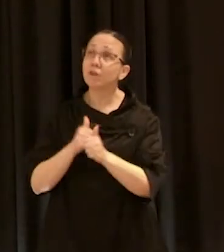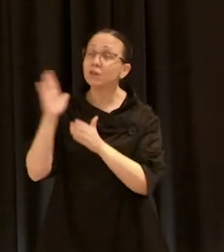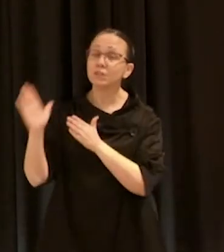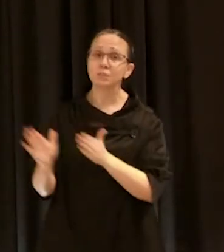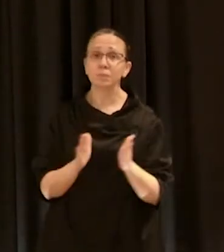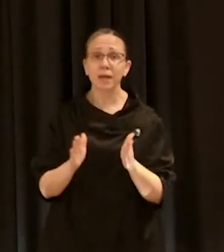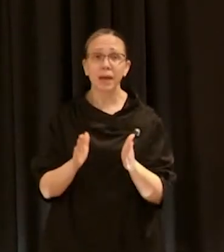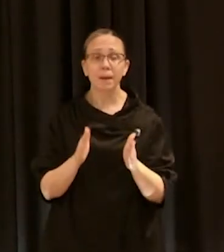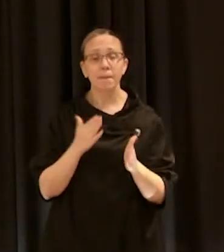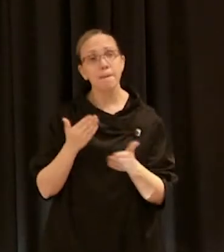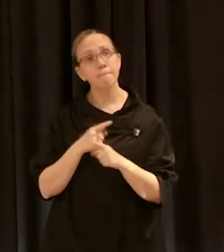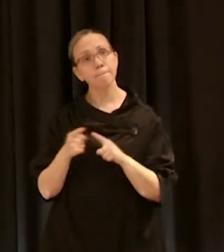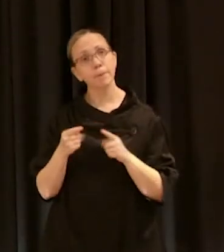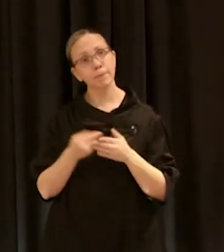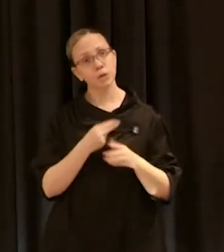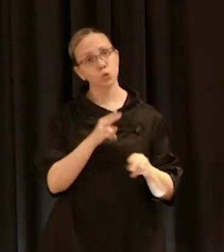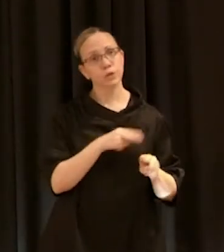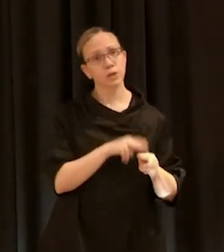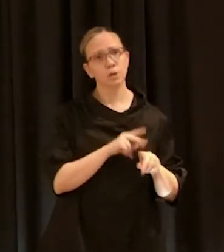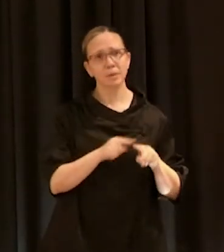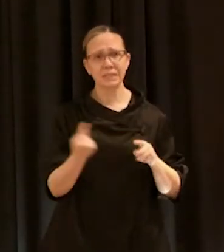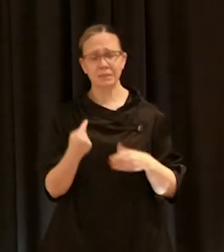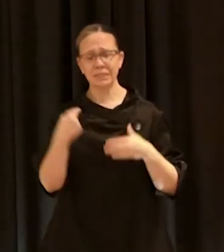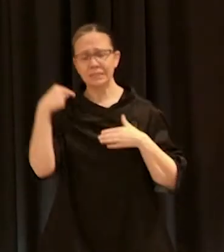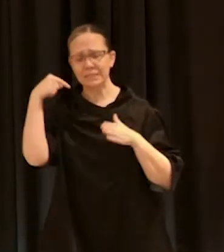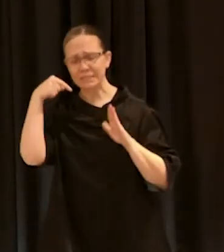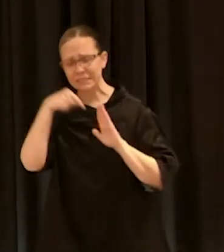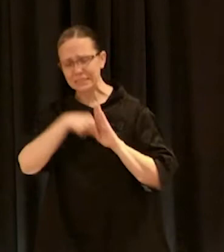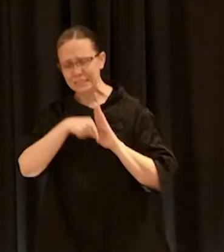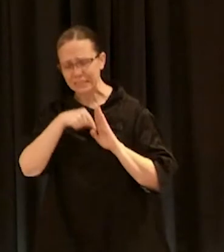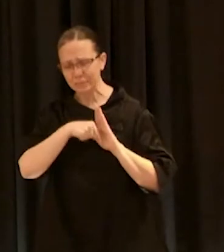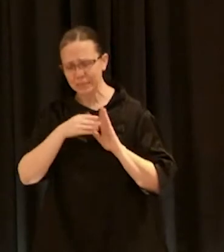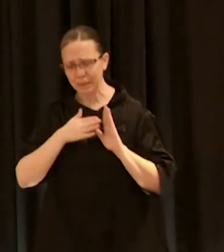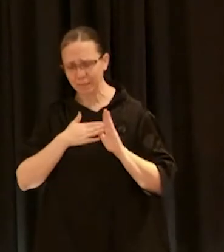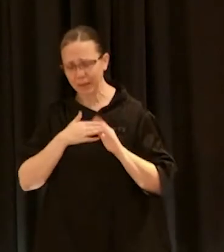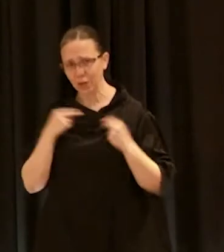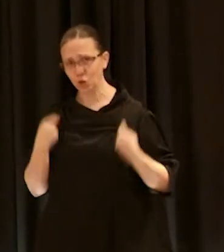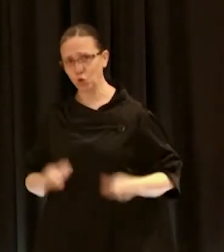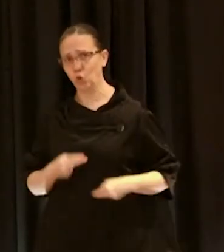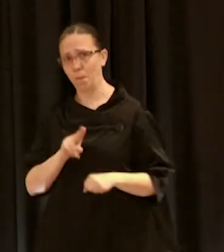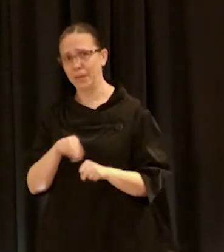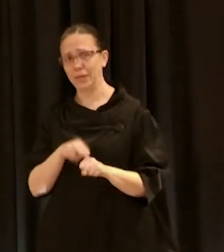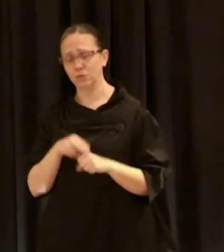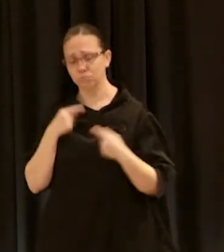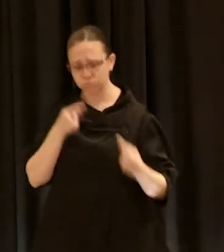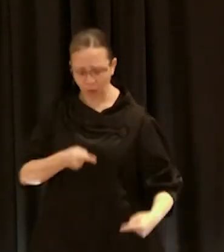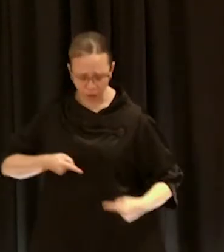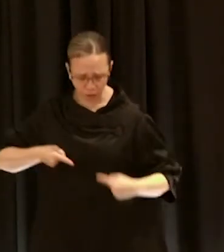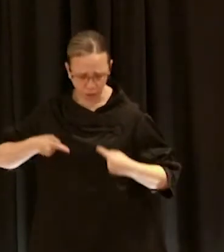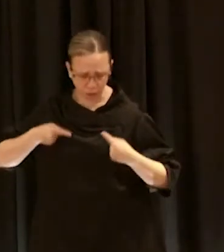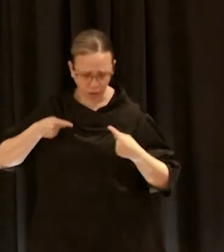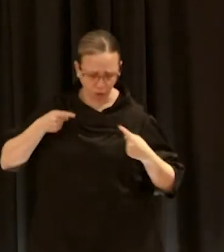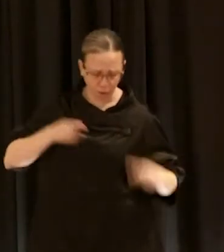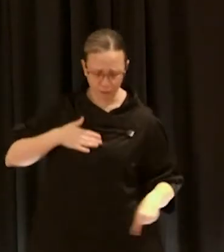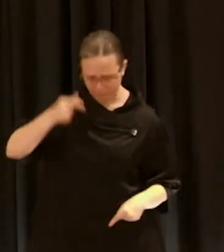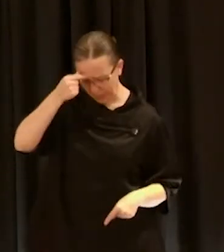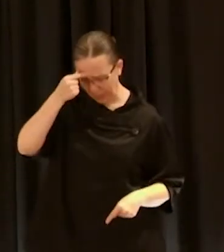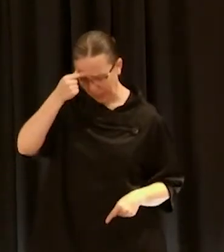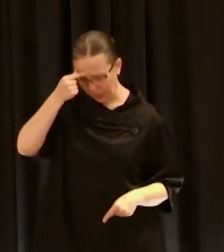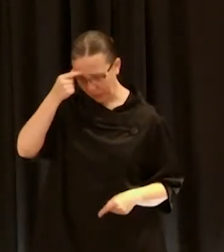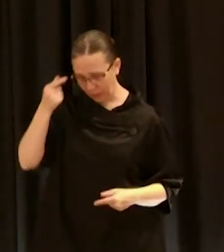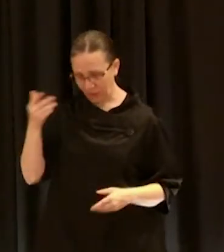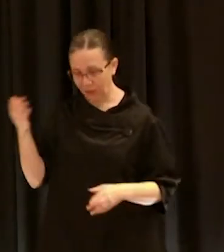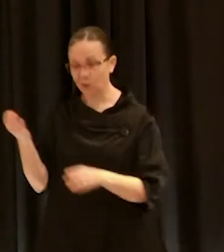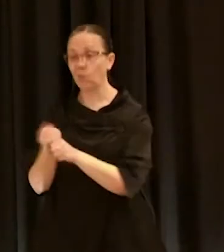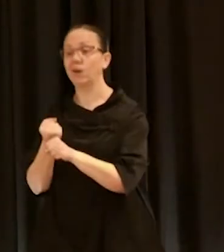new nature is concerned. But there is something else deep within me, in my lower nature, that is at war with my mind. And it wins the fight